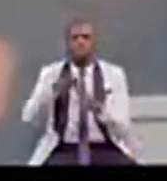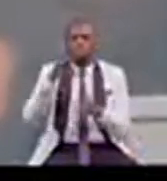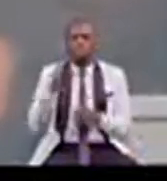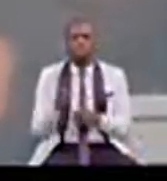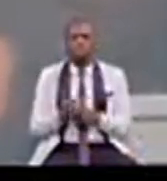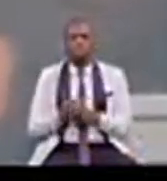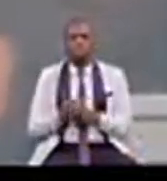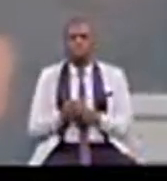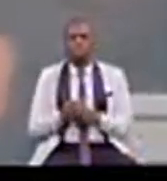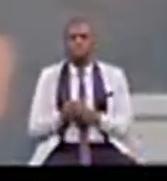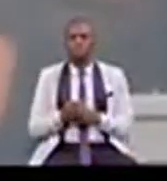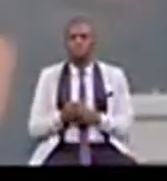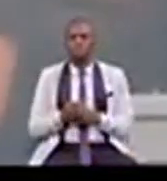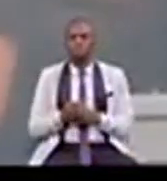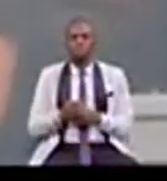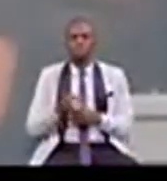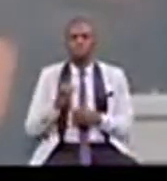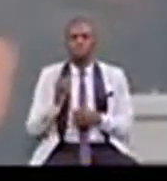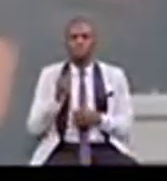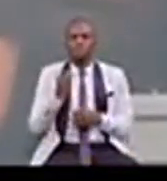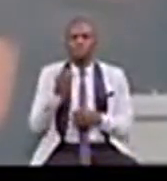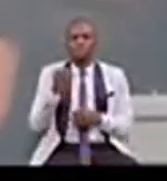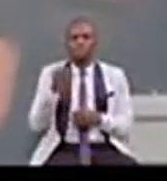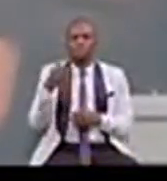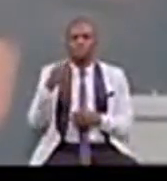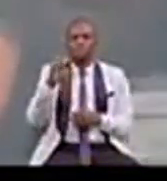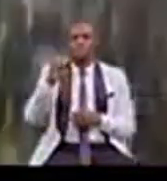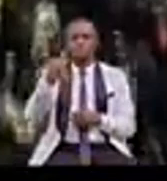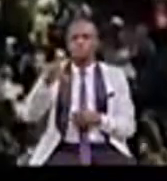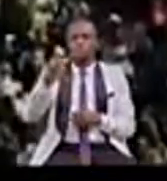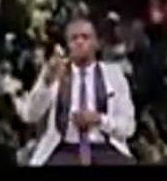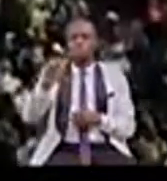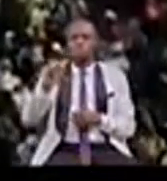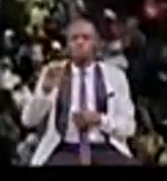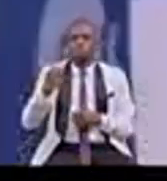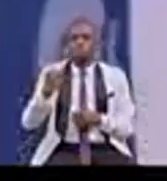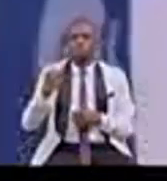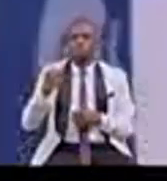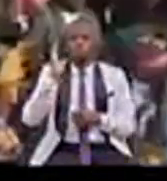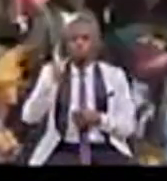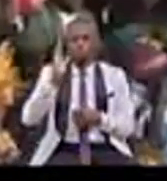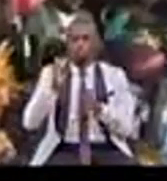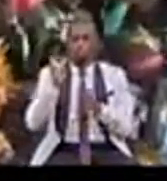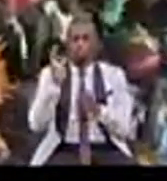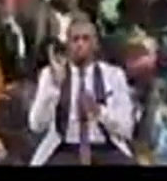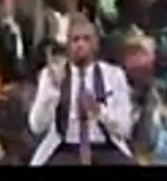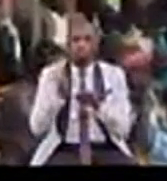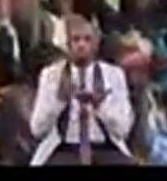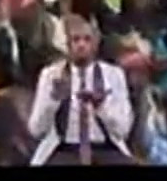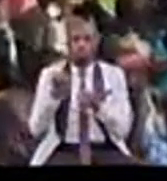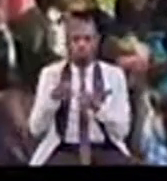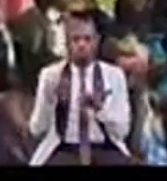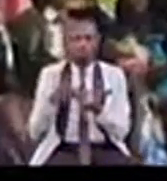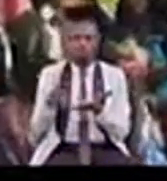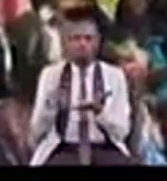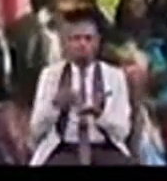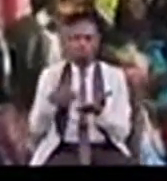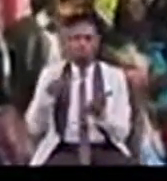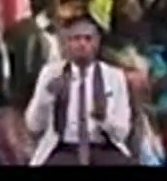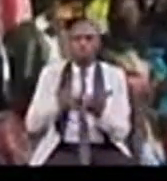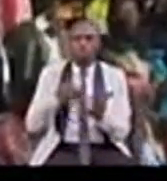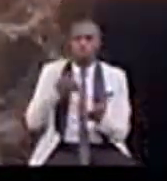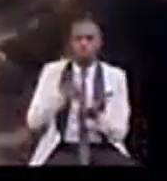an American gospel artist, to minister in songs. Tell everyone, everywhere, this